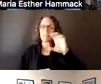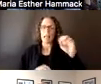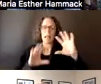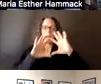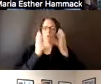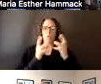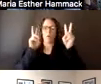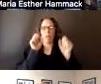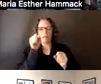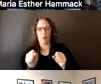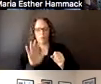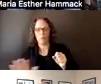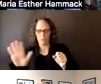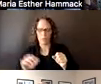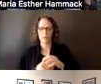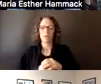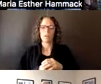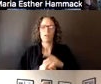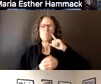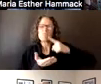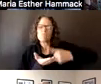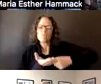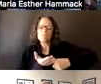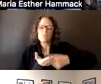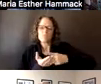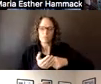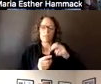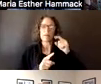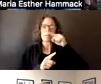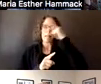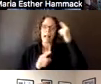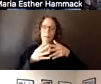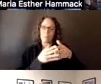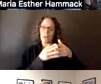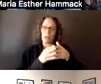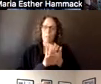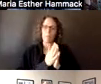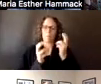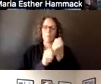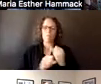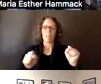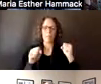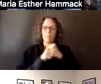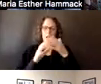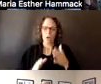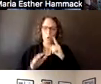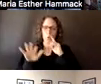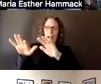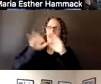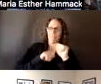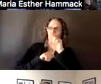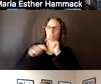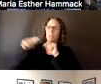transnational experiences of Black Americans situated as freedom fighters who left the United States for Mexican spaces.